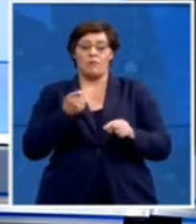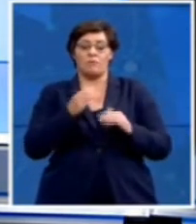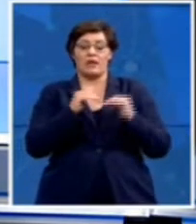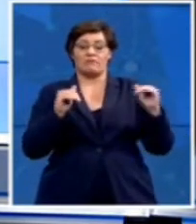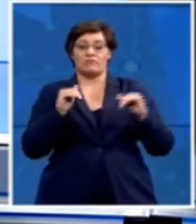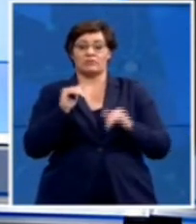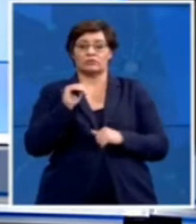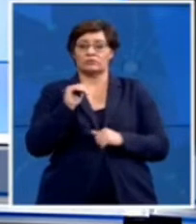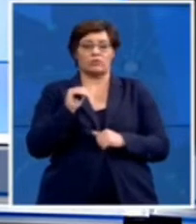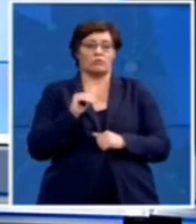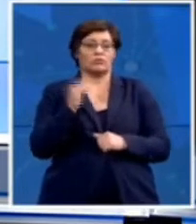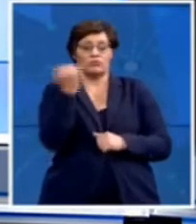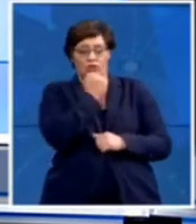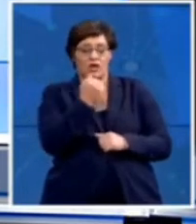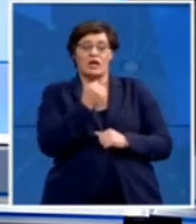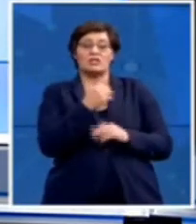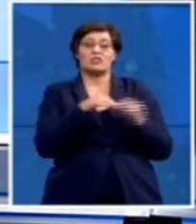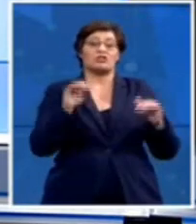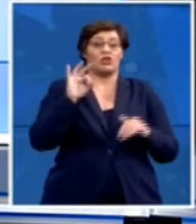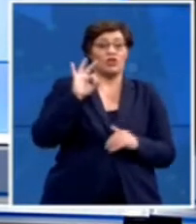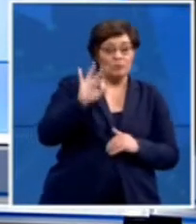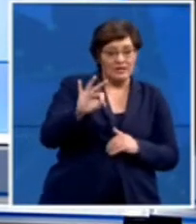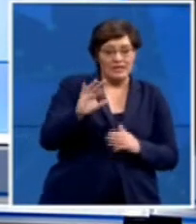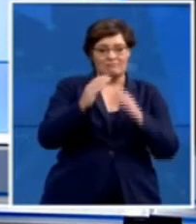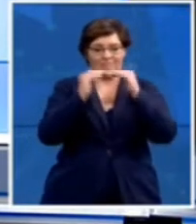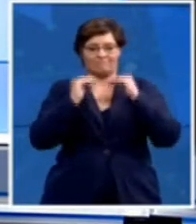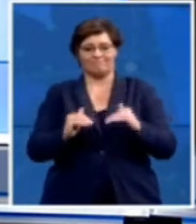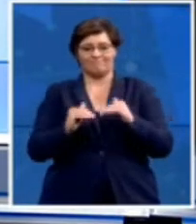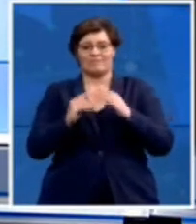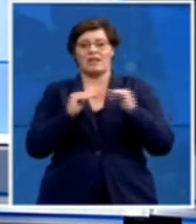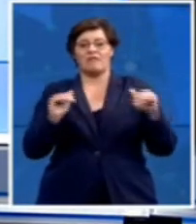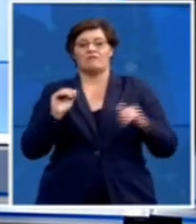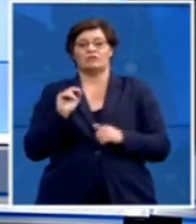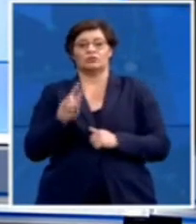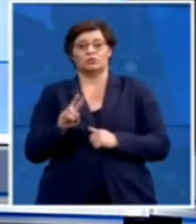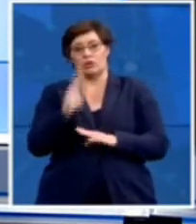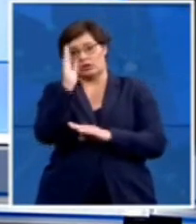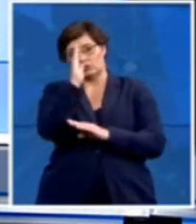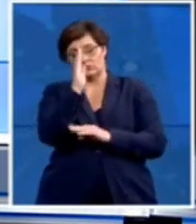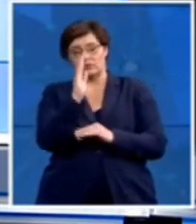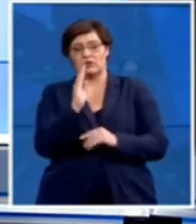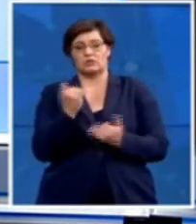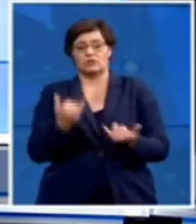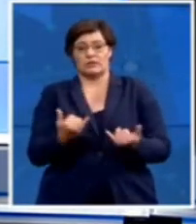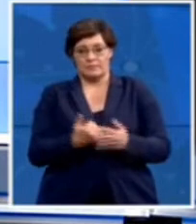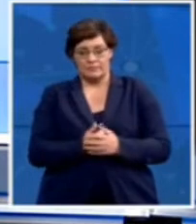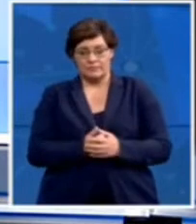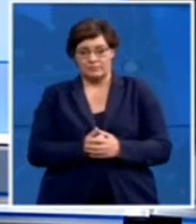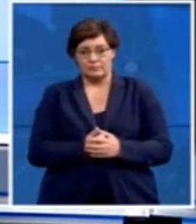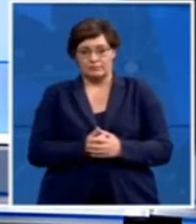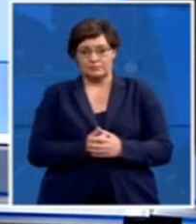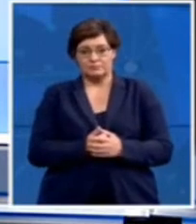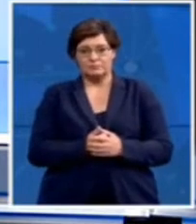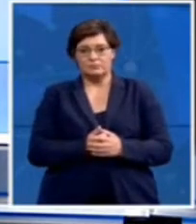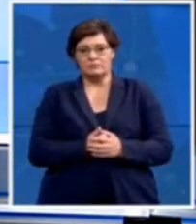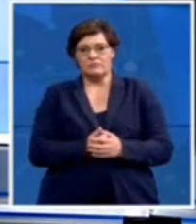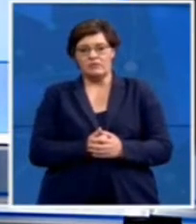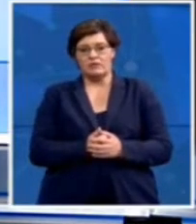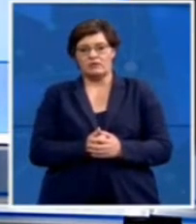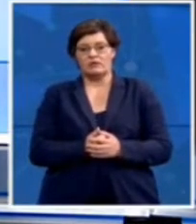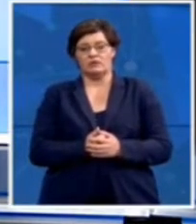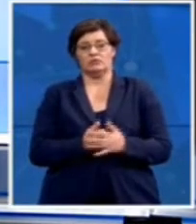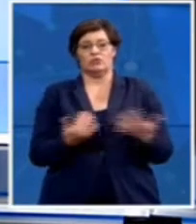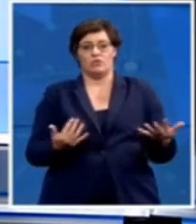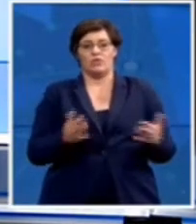to stage 2 at noon today, midday. So that is the big takeaway. So thereafter, Mr. Andre de Ruyter,